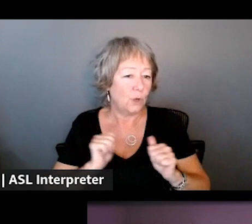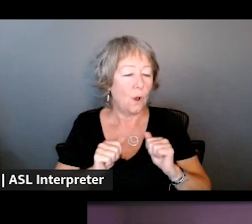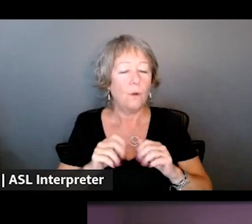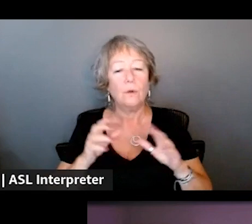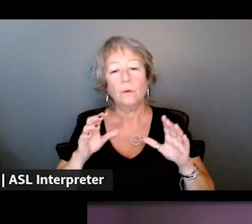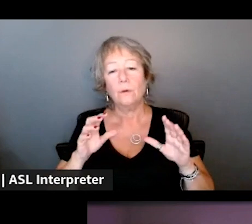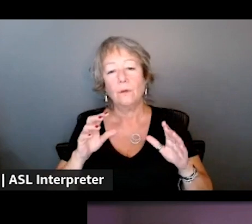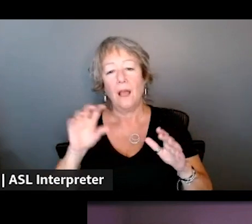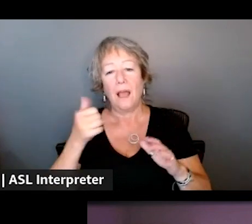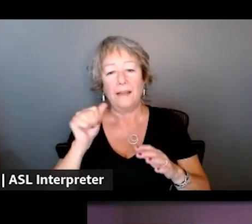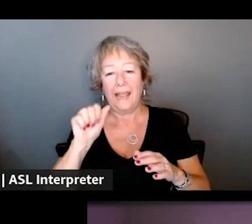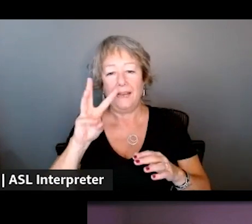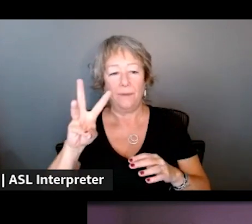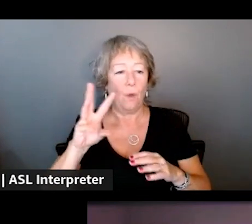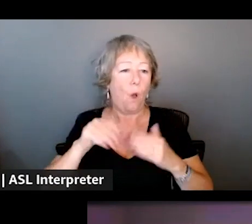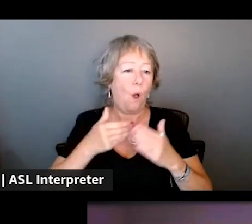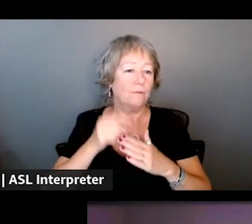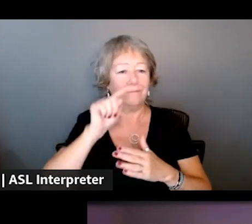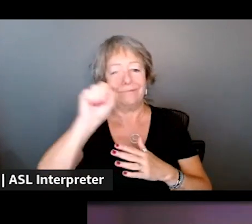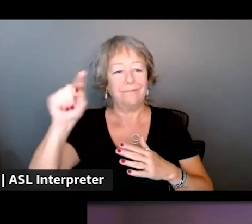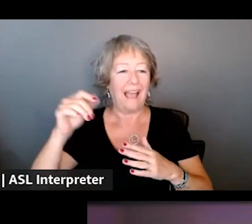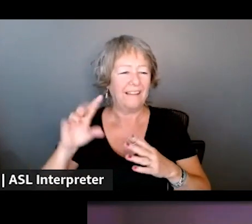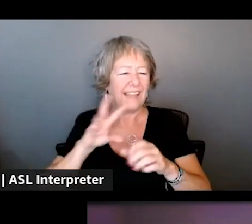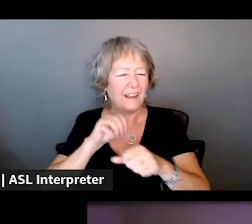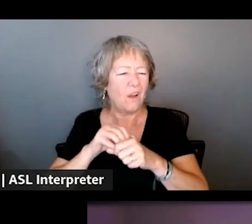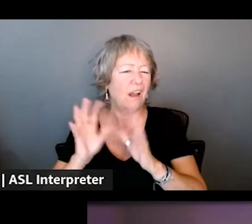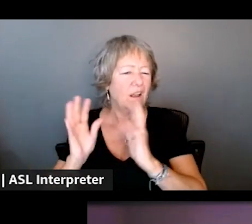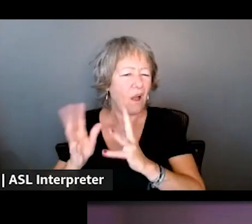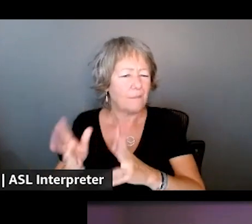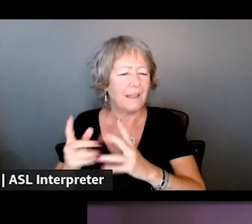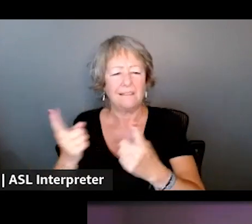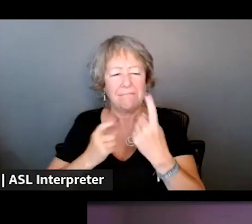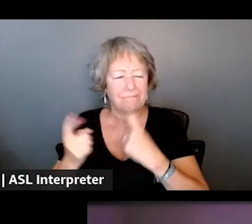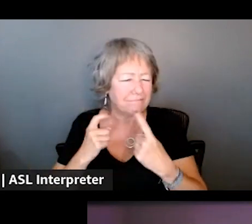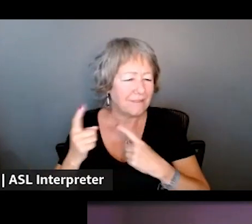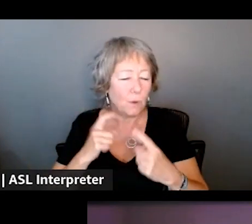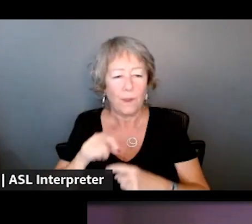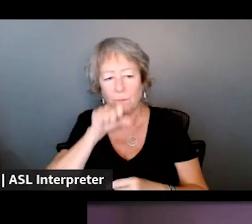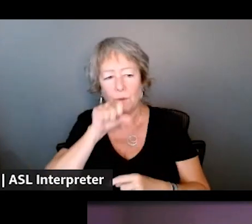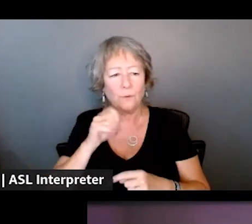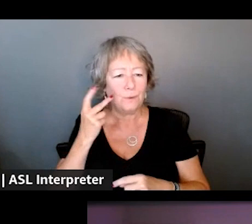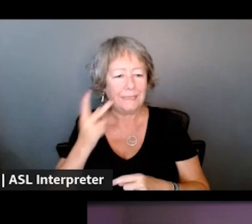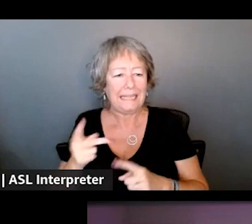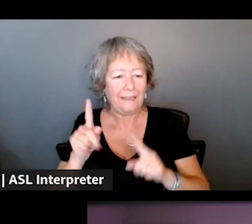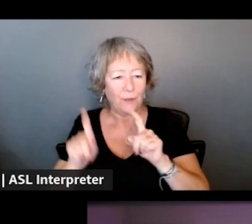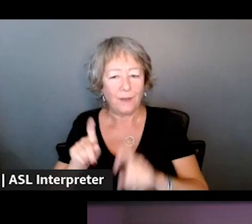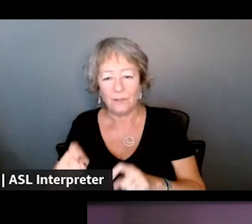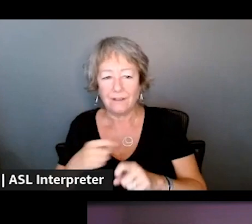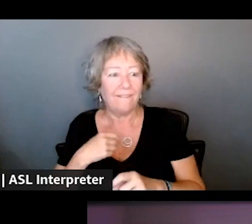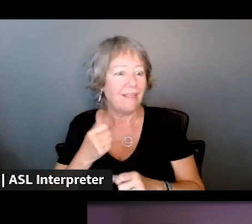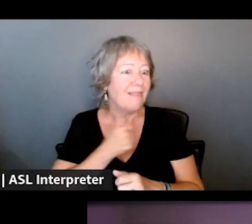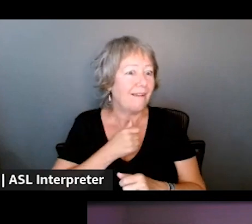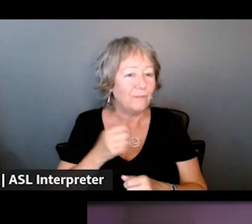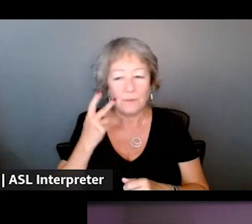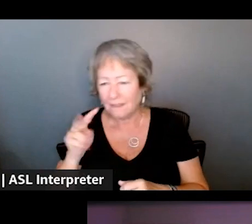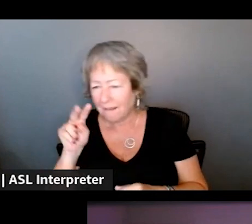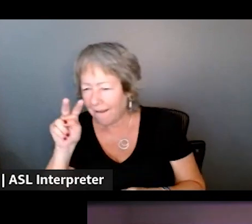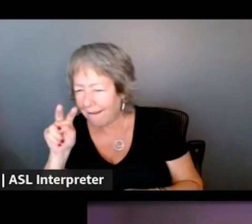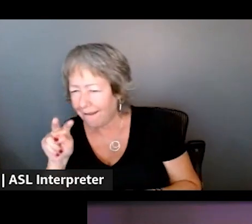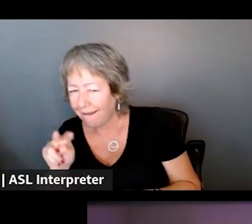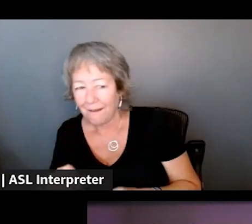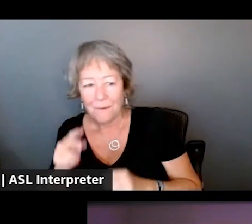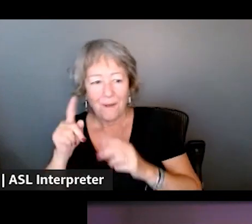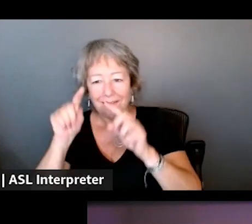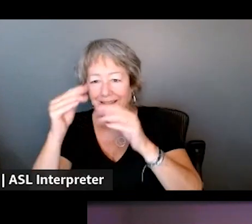AWS Cinematic Universe, get in there, get in the comments, ask great questions. We love to see it. It's always my favorite part of these live shows is seeing everyone's